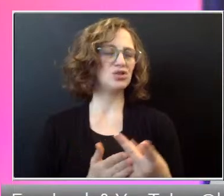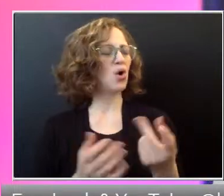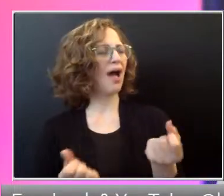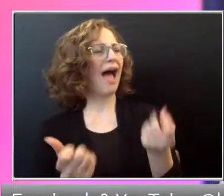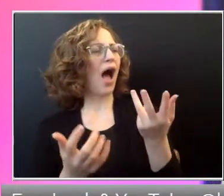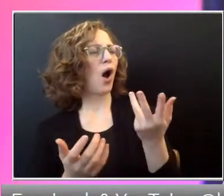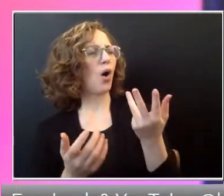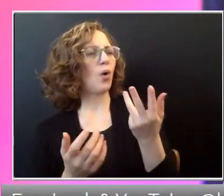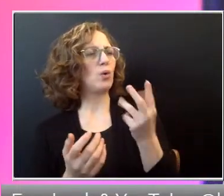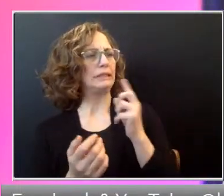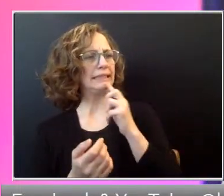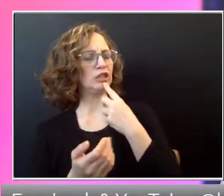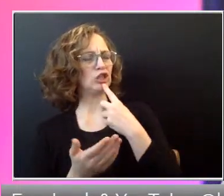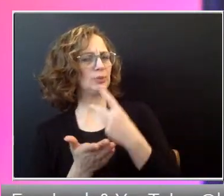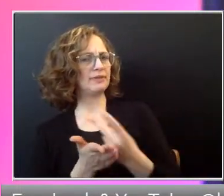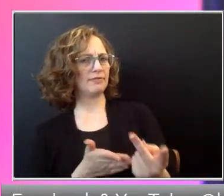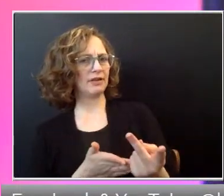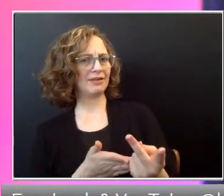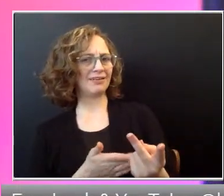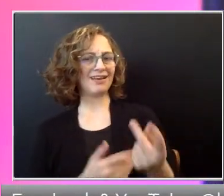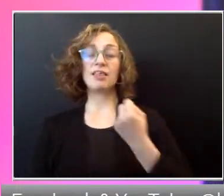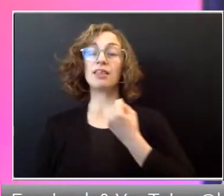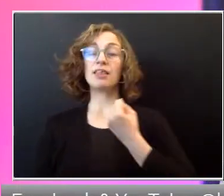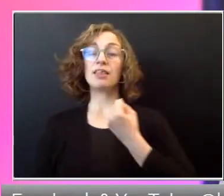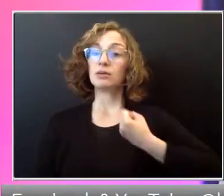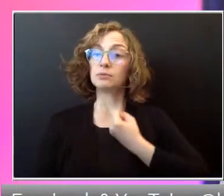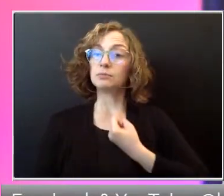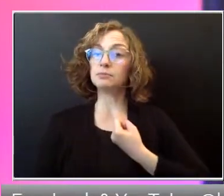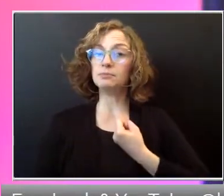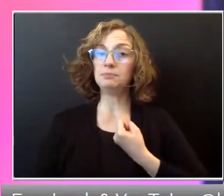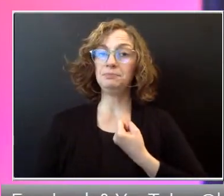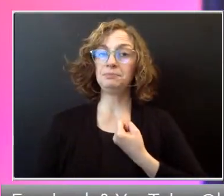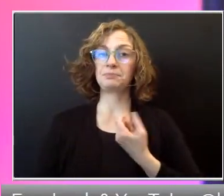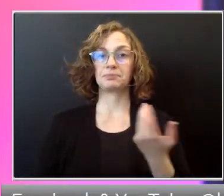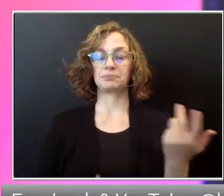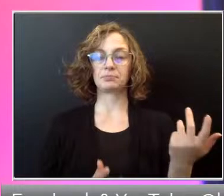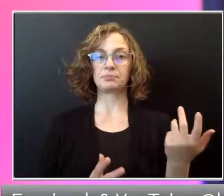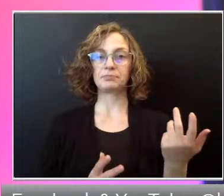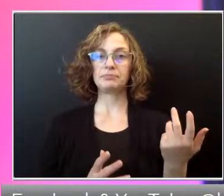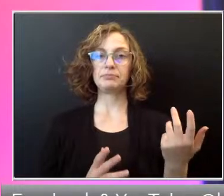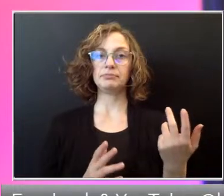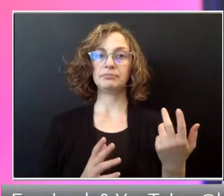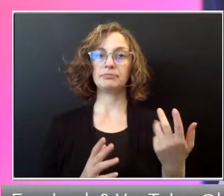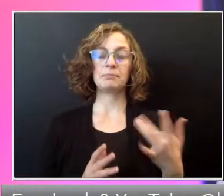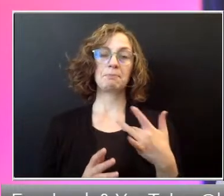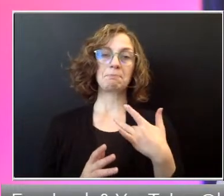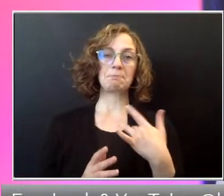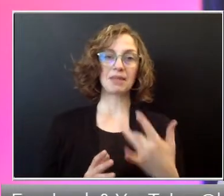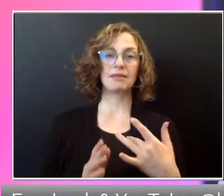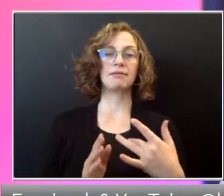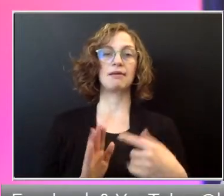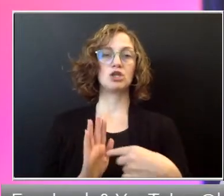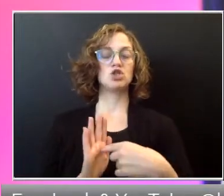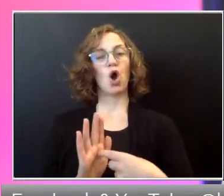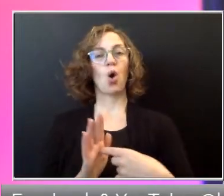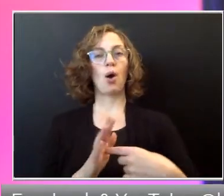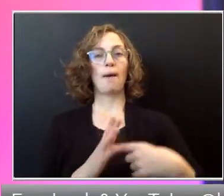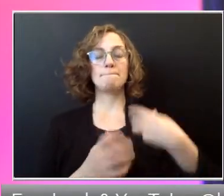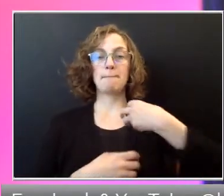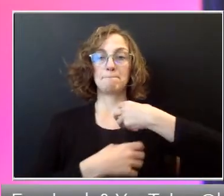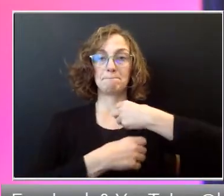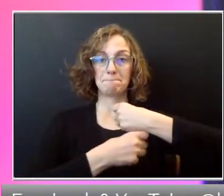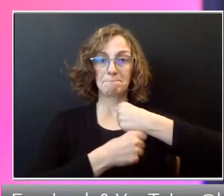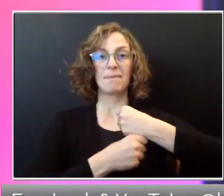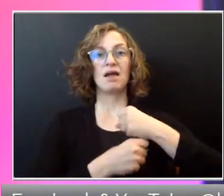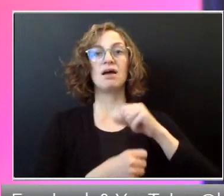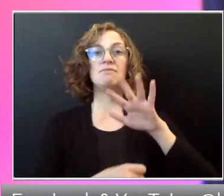believe, was a normal ejection fraction or pump squeeze of the heart is about 55 to 60. Archie was about 10